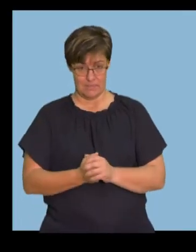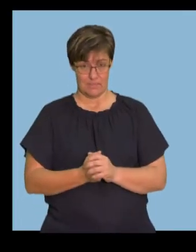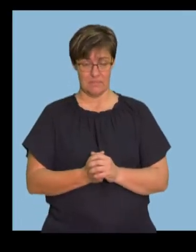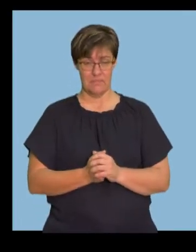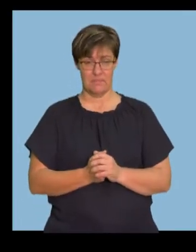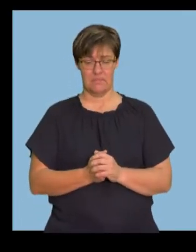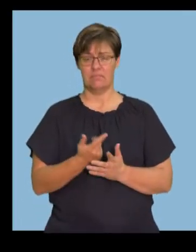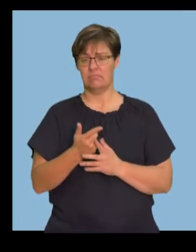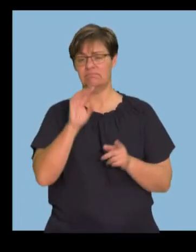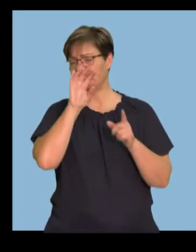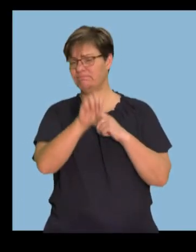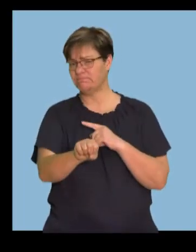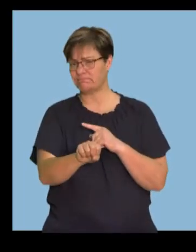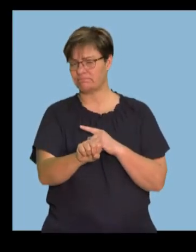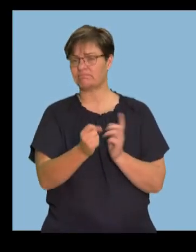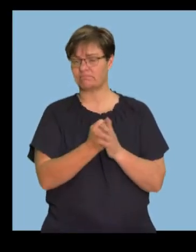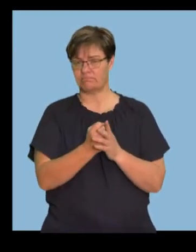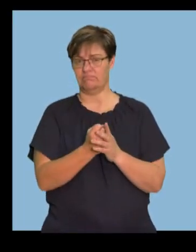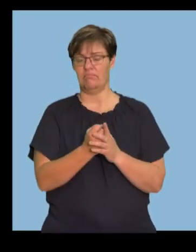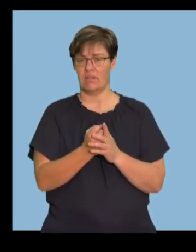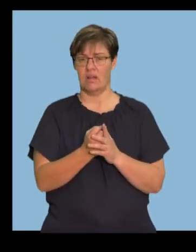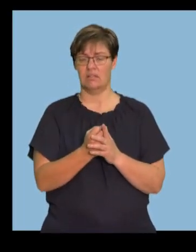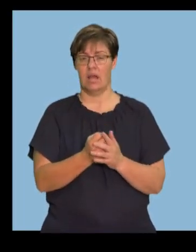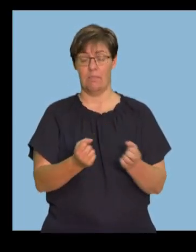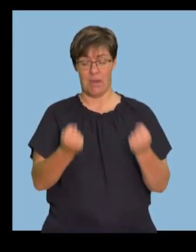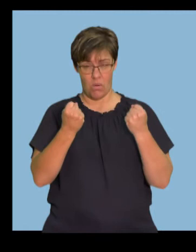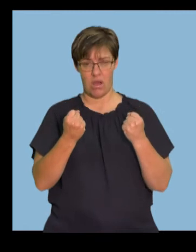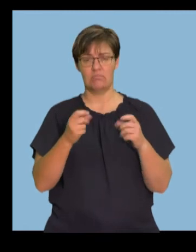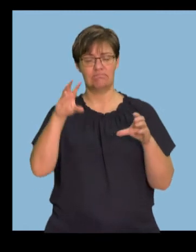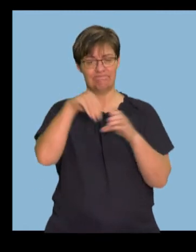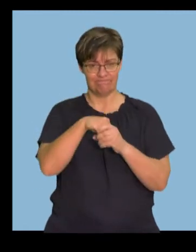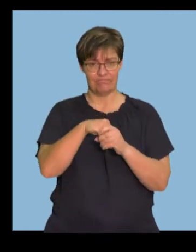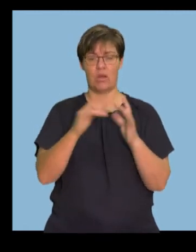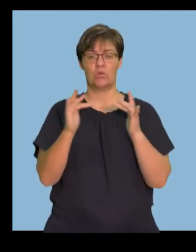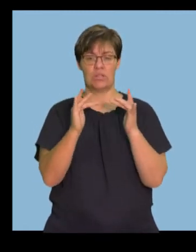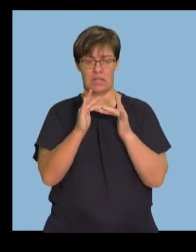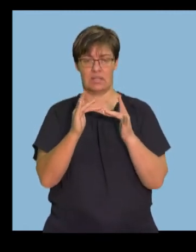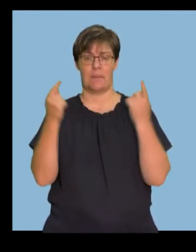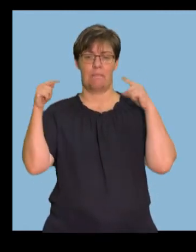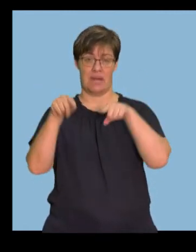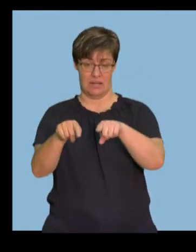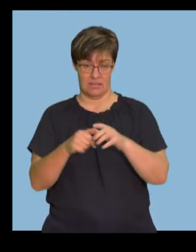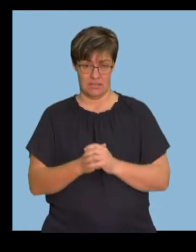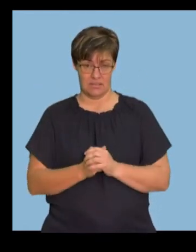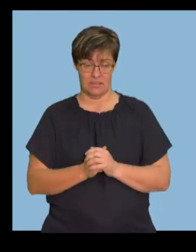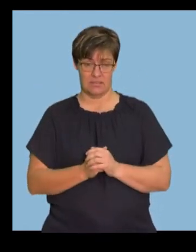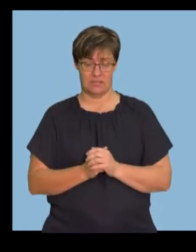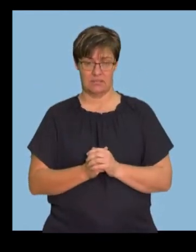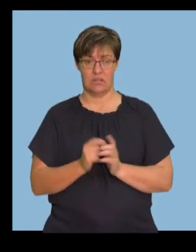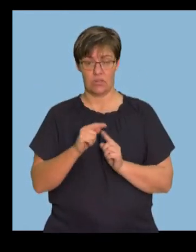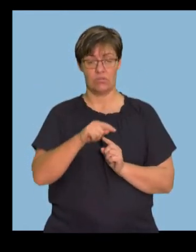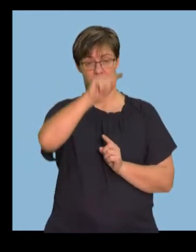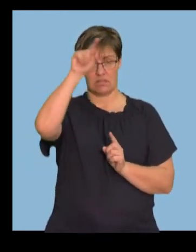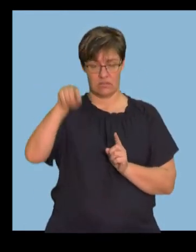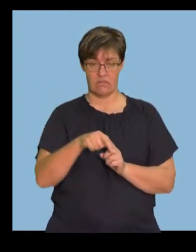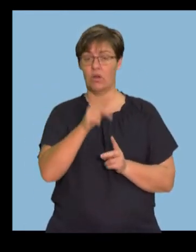so predict what happens to power dissipated by light bulbs connected in parallel. Okay, so in the circuit, we would